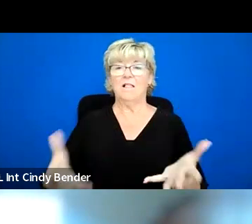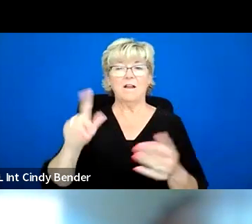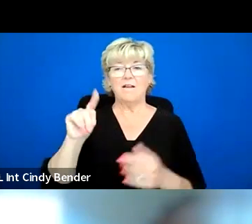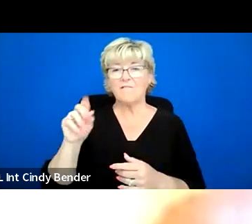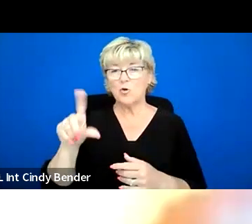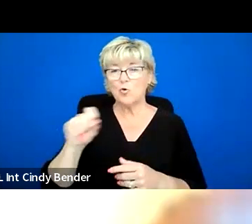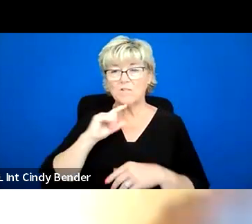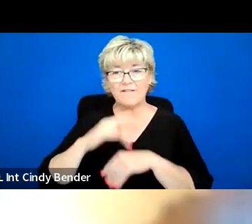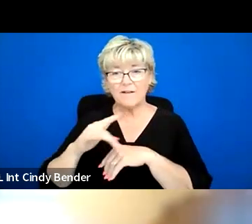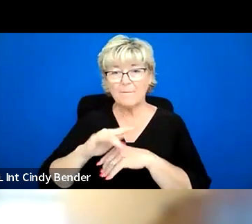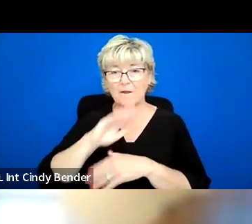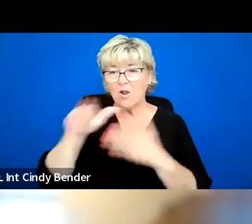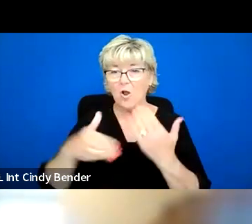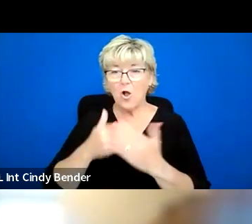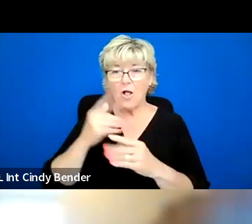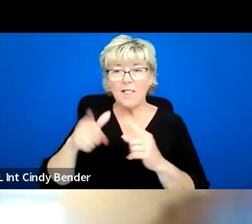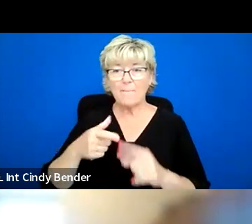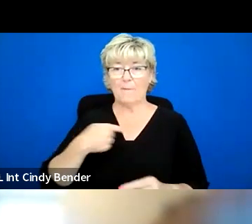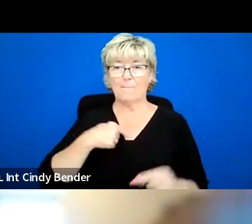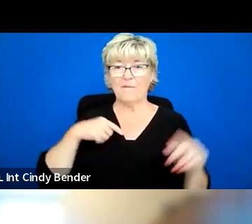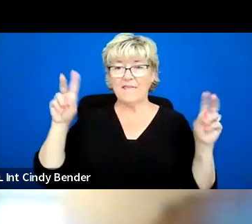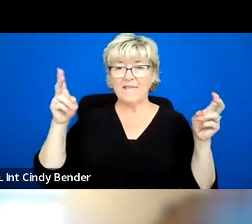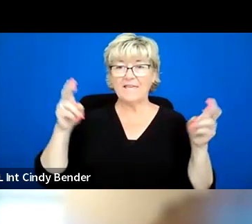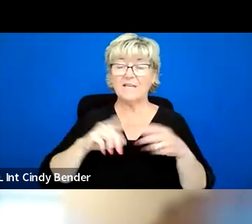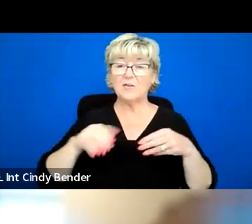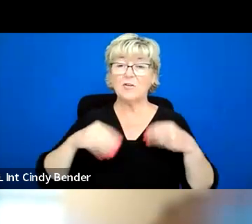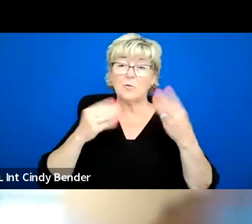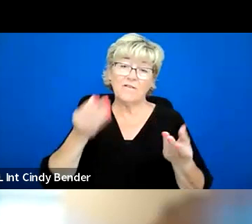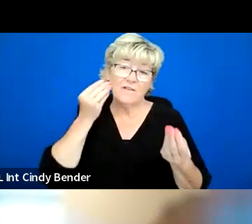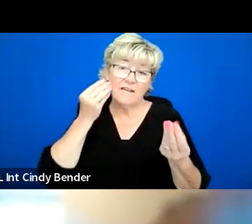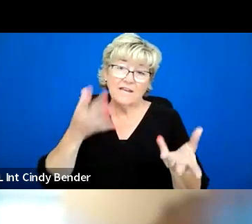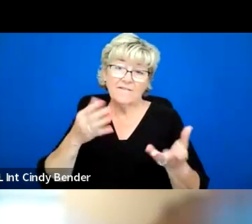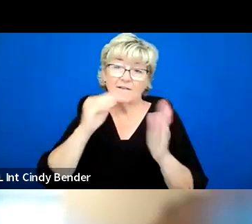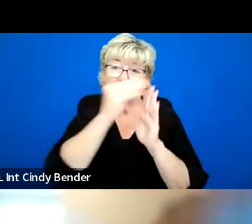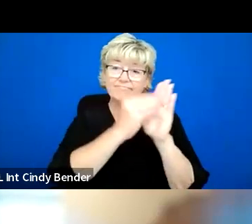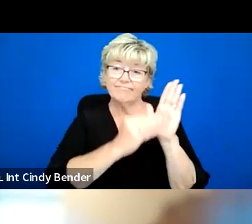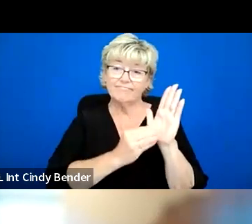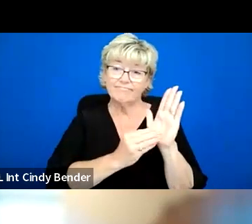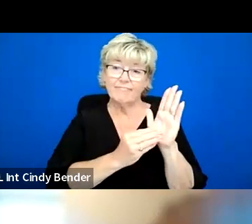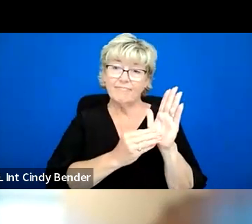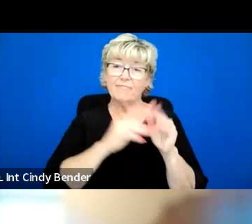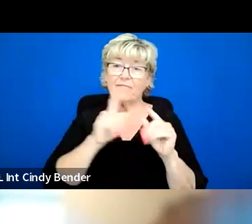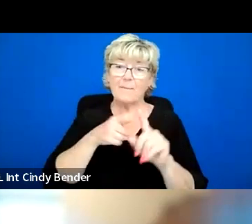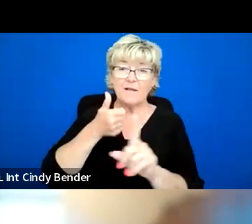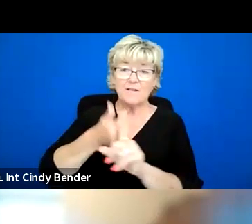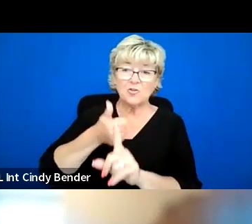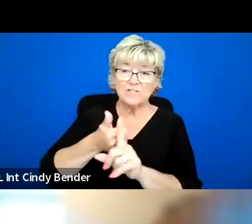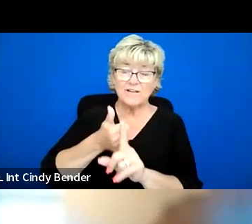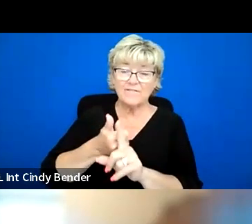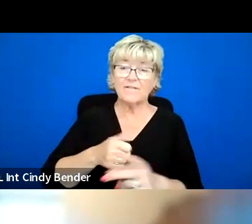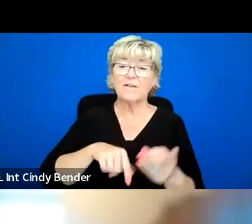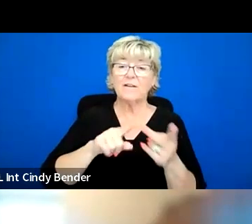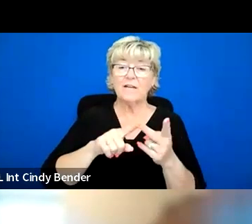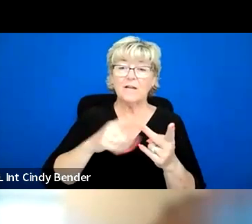There's All About Me to be able to provide information written down about yourself, about